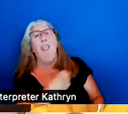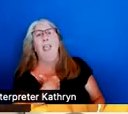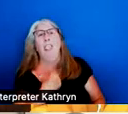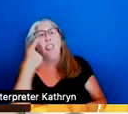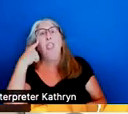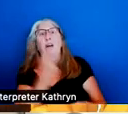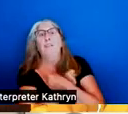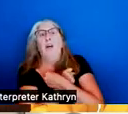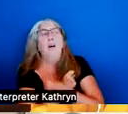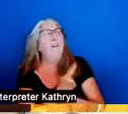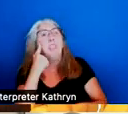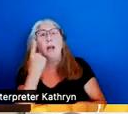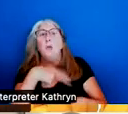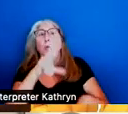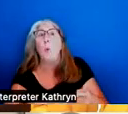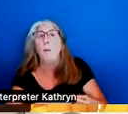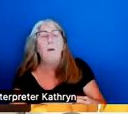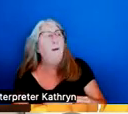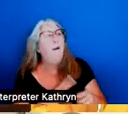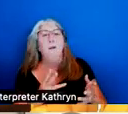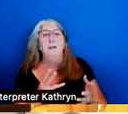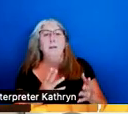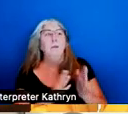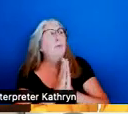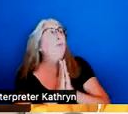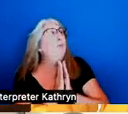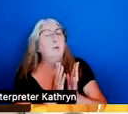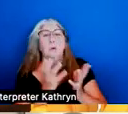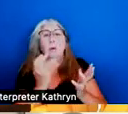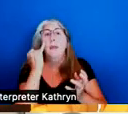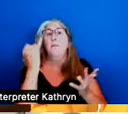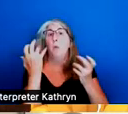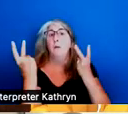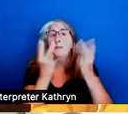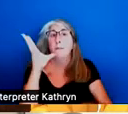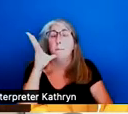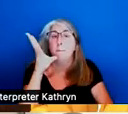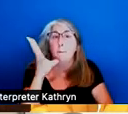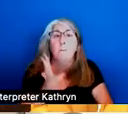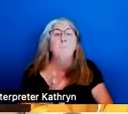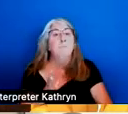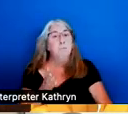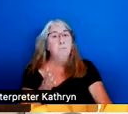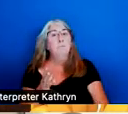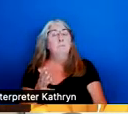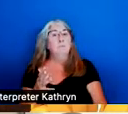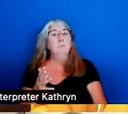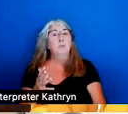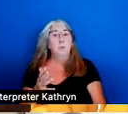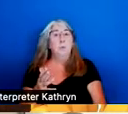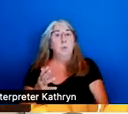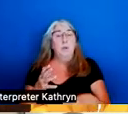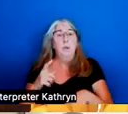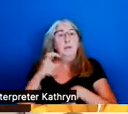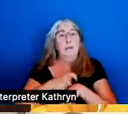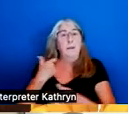it was normal. Perhaps I want to go visit my mother. And at the time that I get home, it's